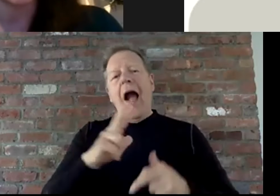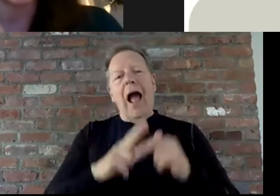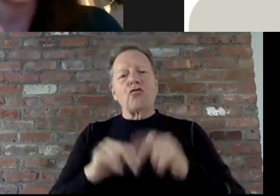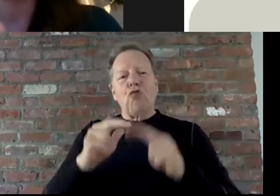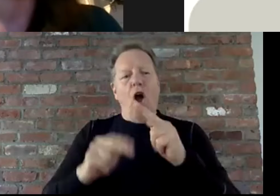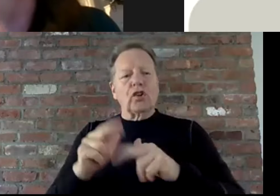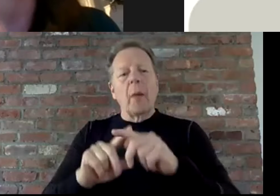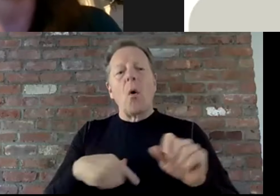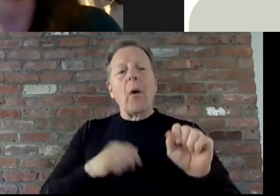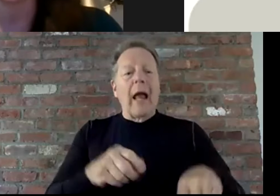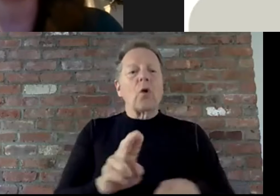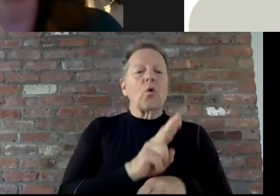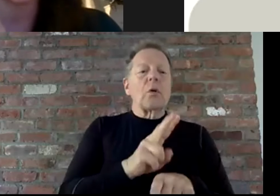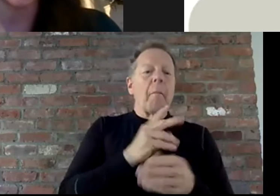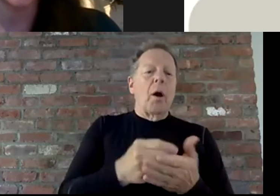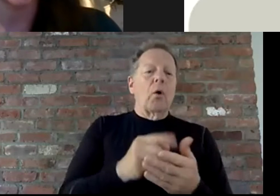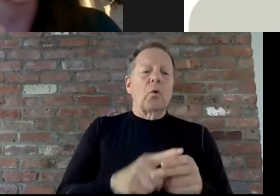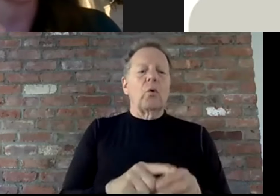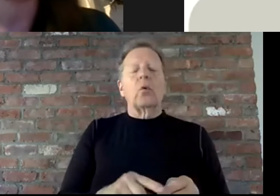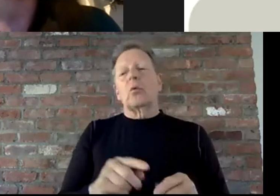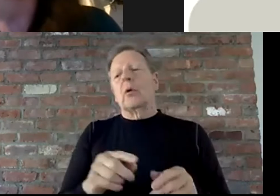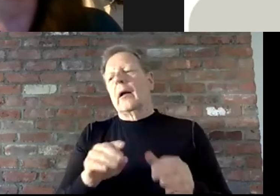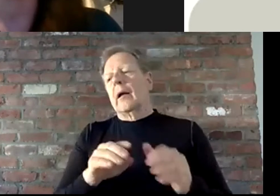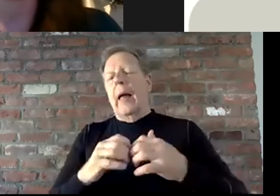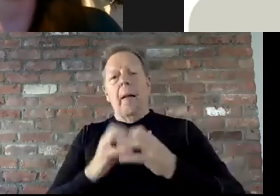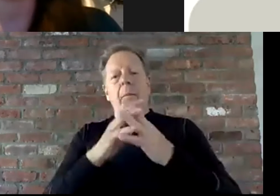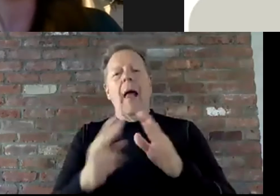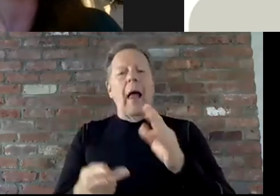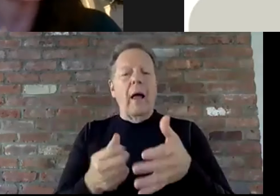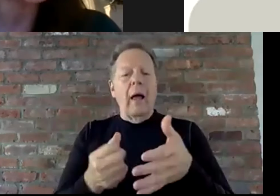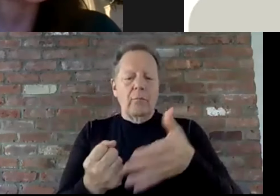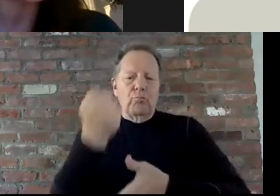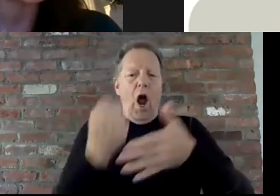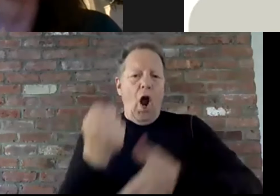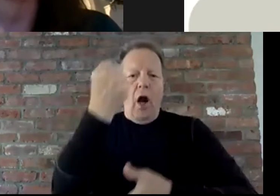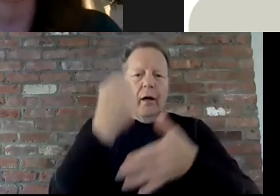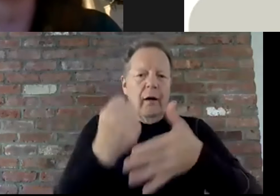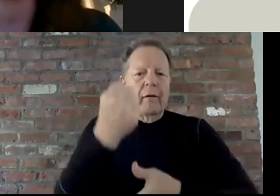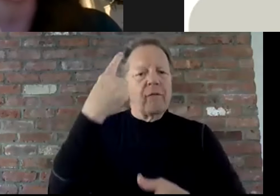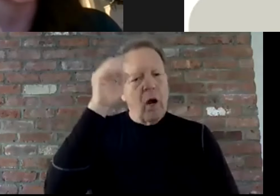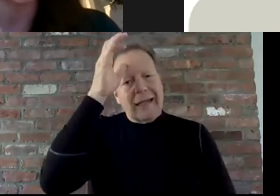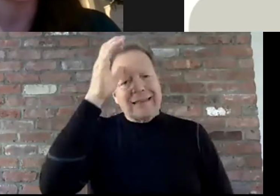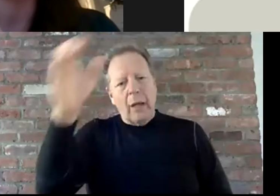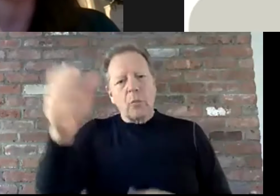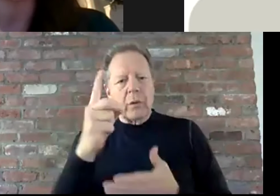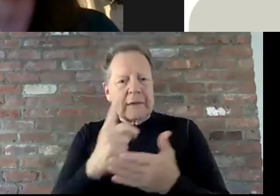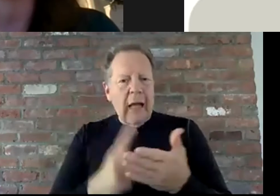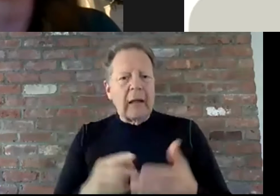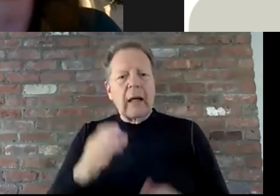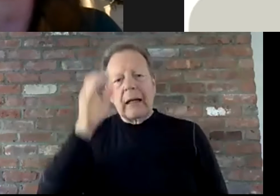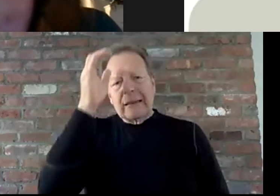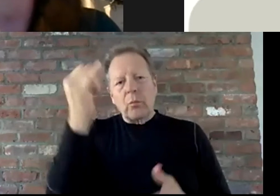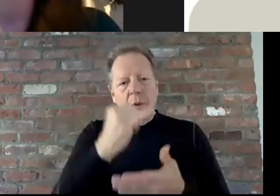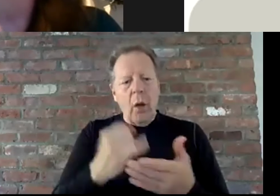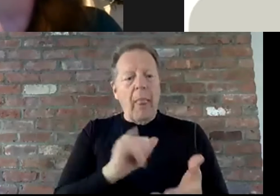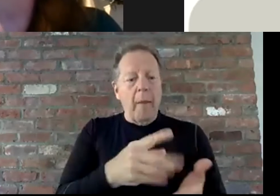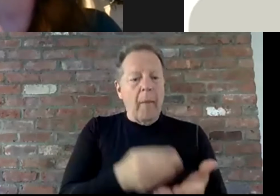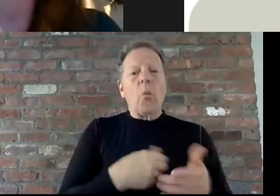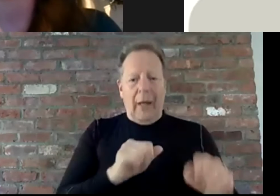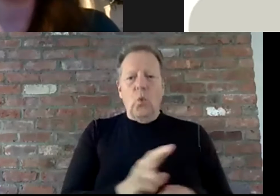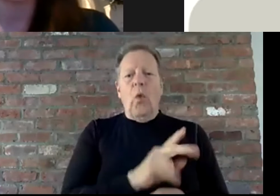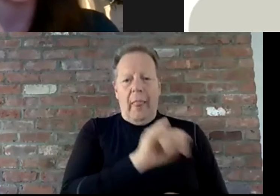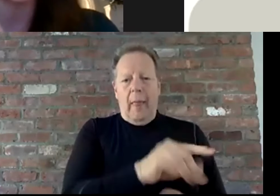the money to implement highest priority conceptual designs. We could do some conceptual designs with that money.